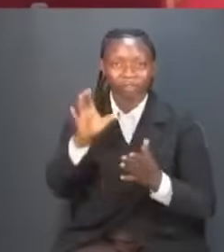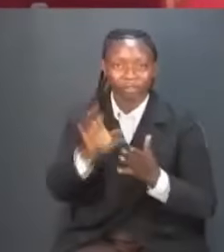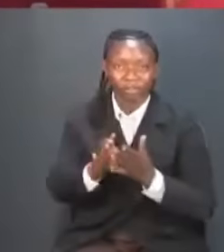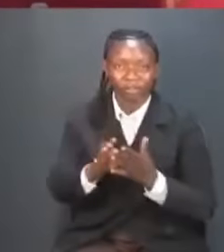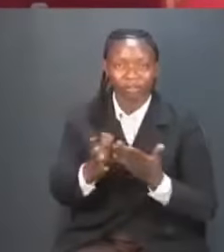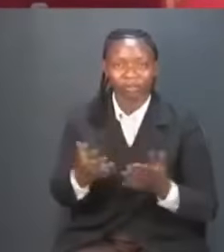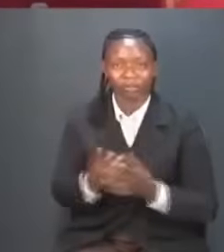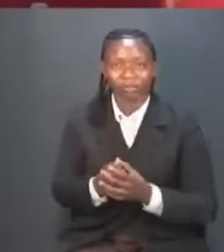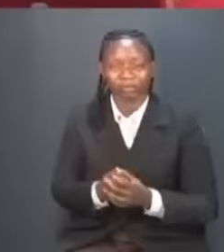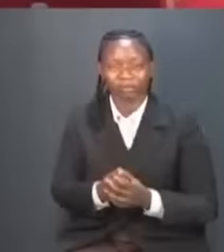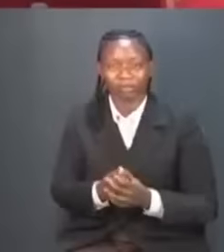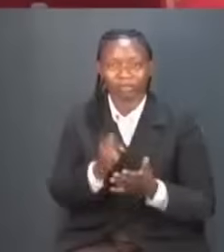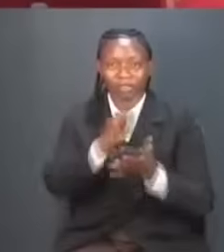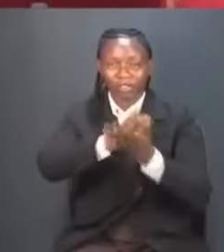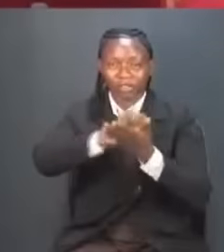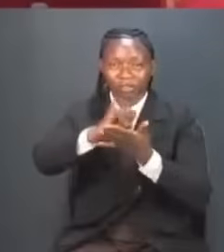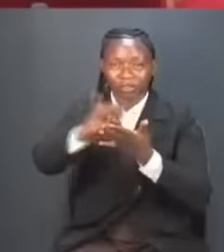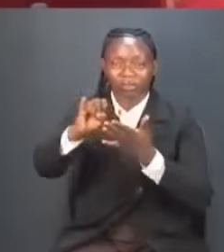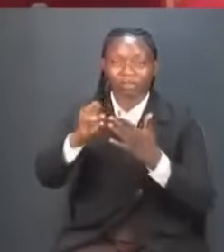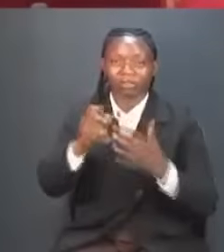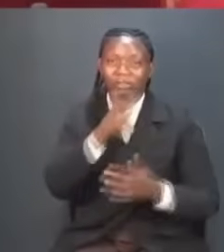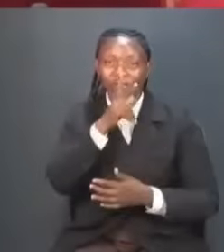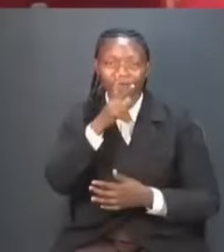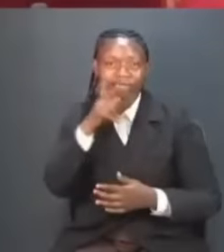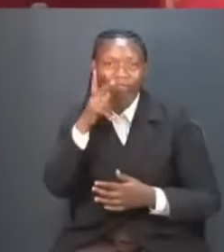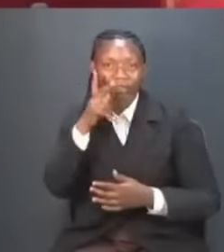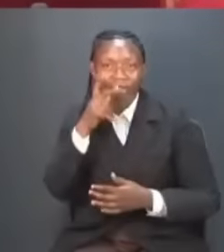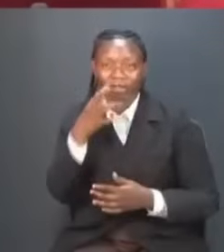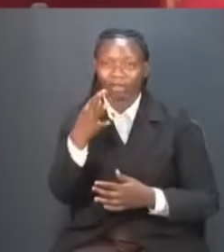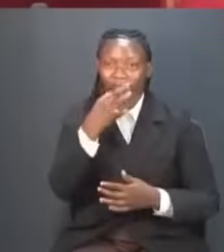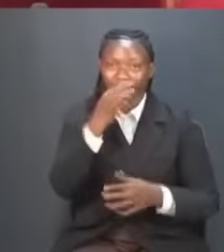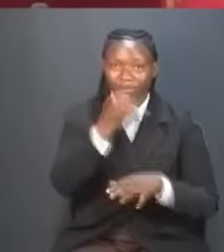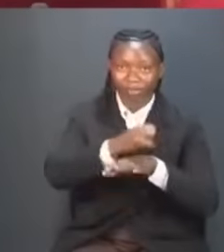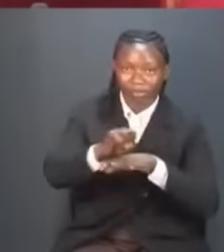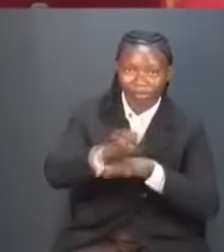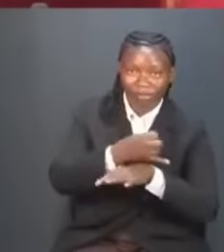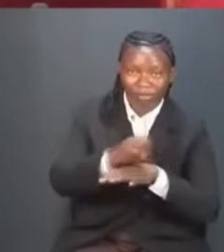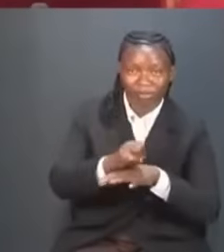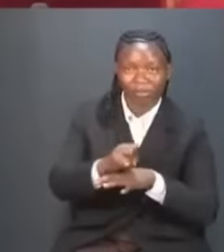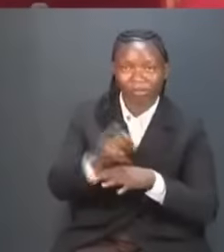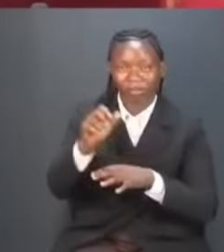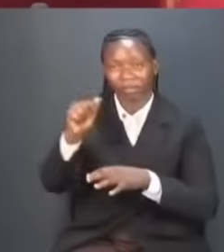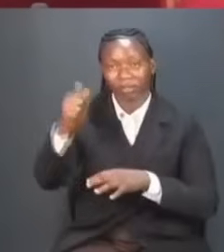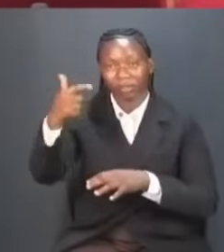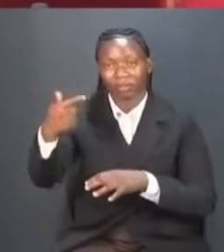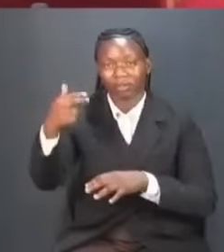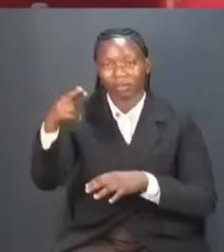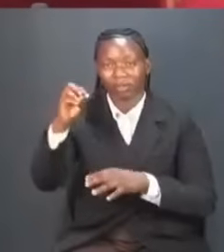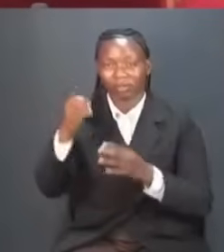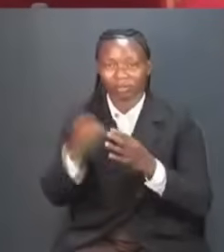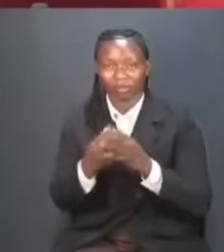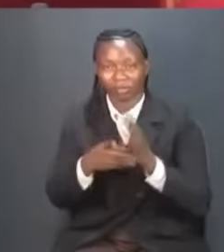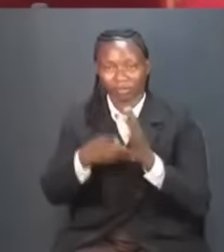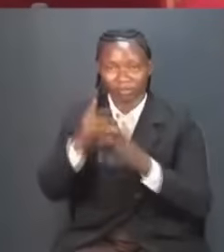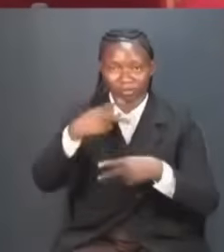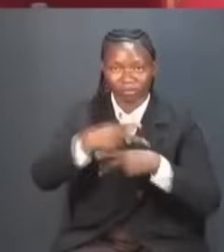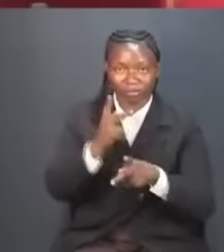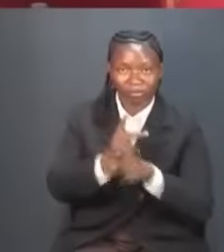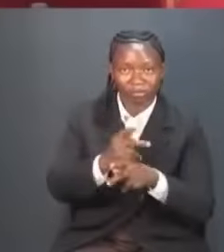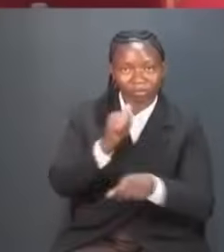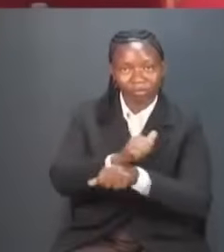development, institutional farming, feed the industry, agro-production enclaves and irrigation for wealth